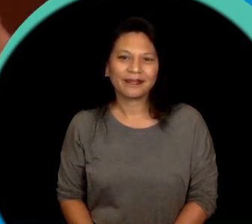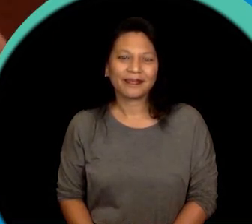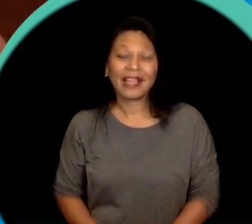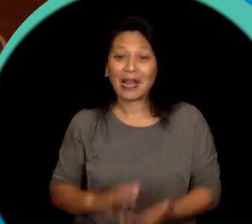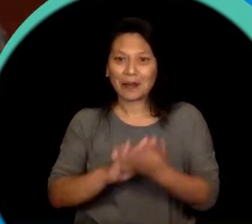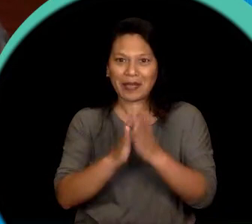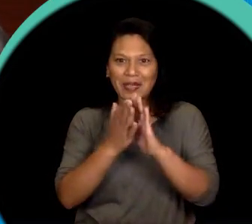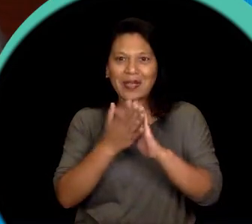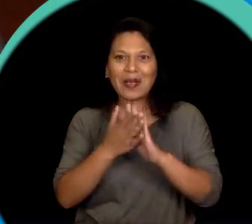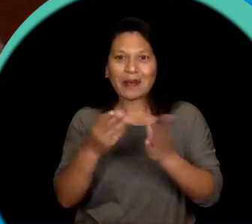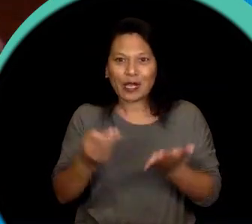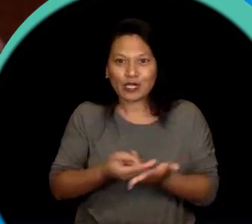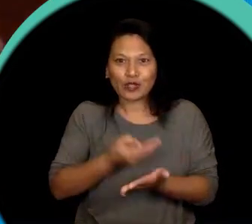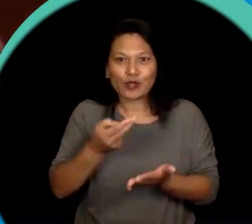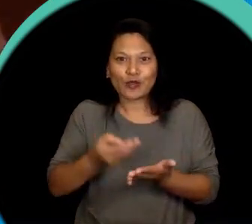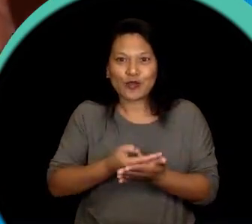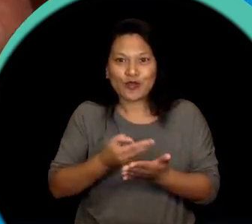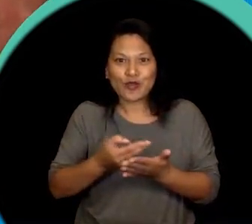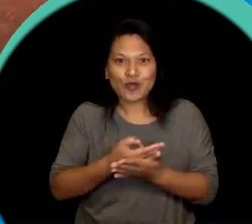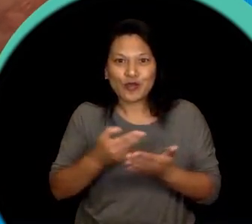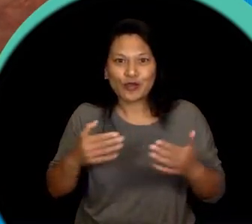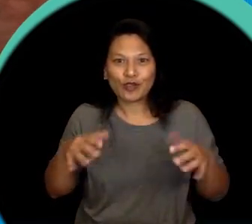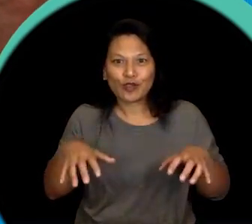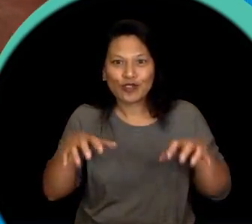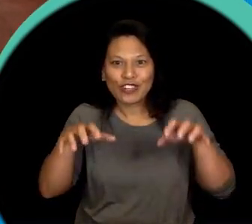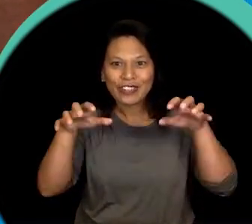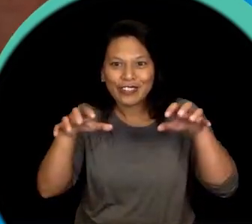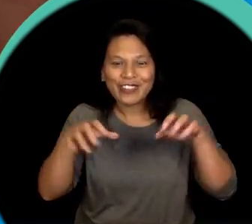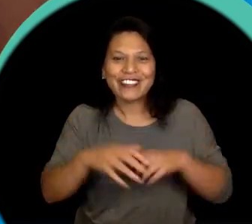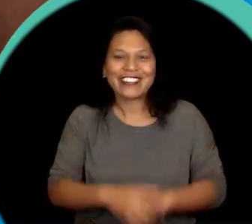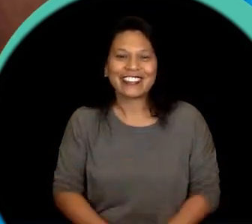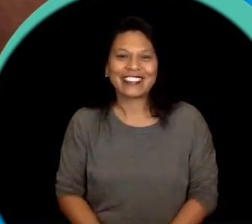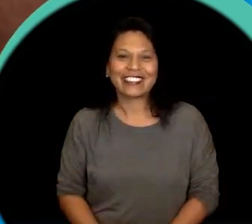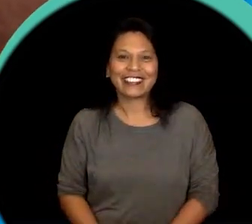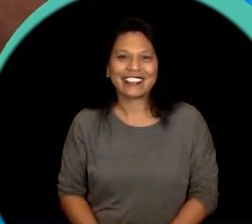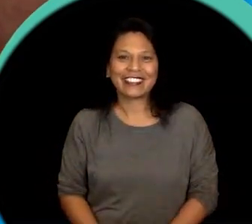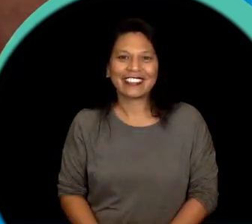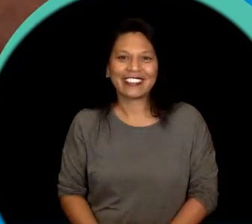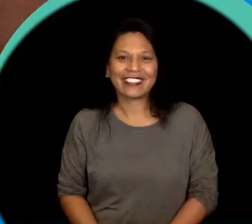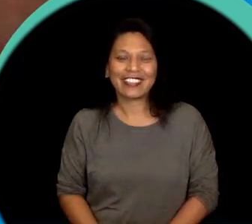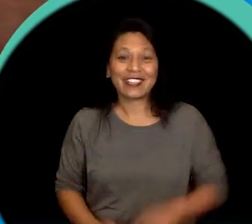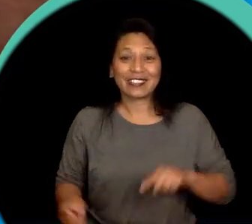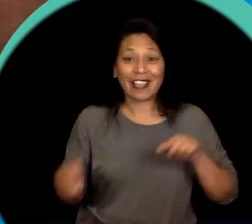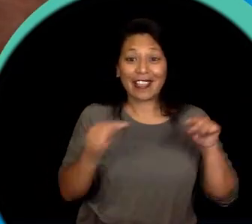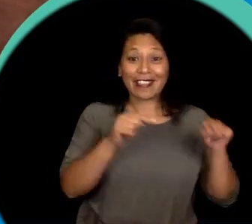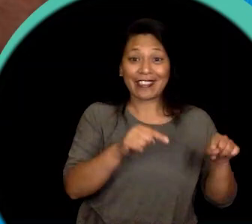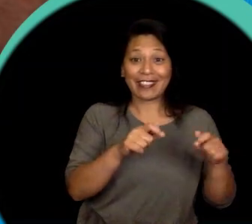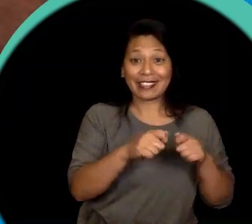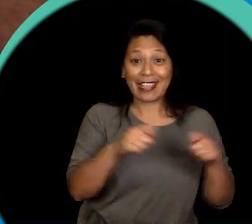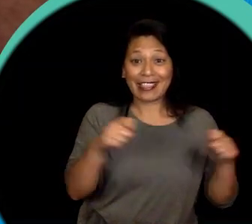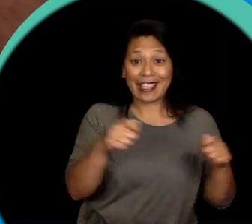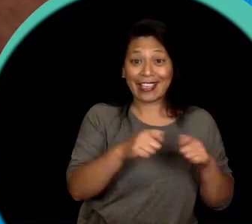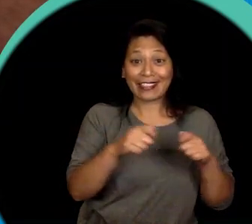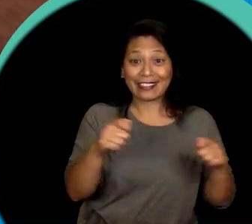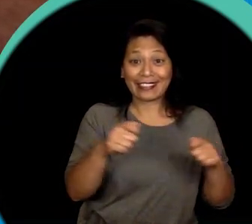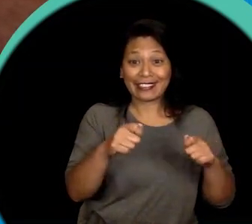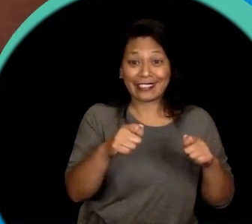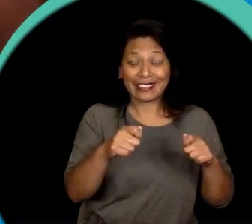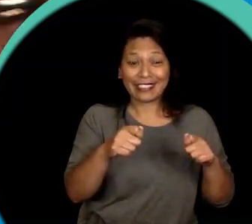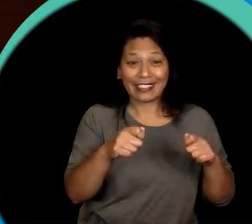Suddenly it's a spoon creature. You know what? If I bring in this elastic band creature